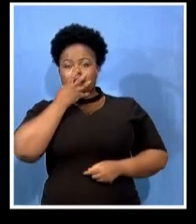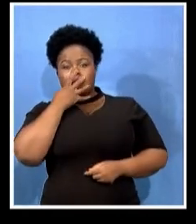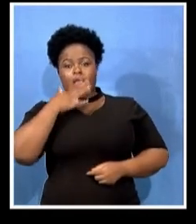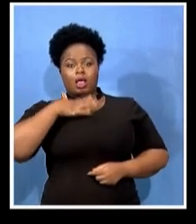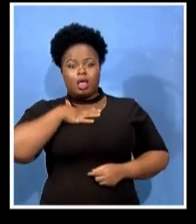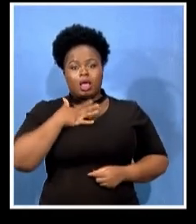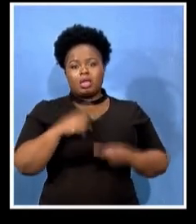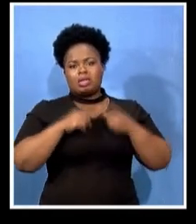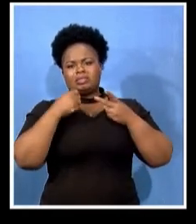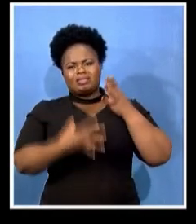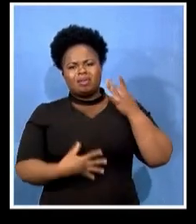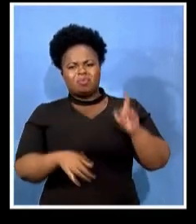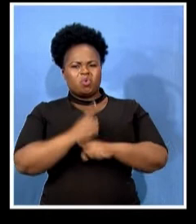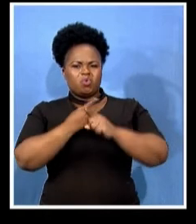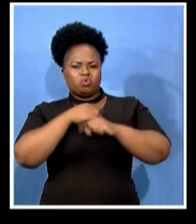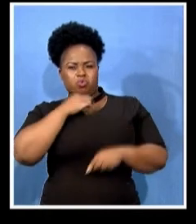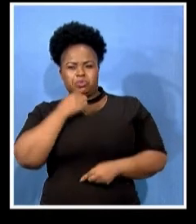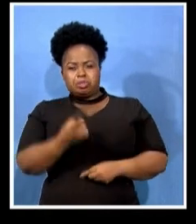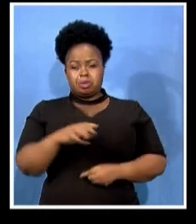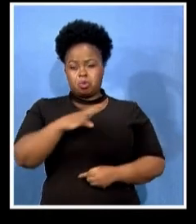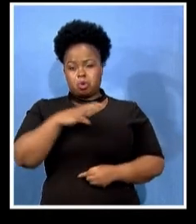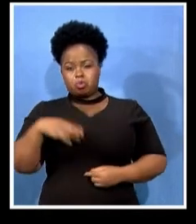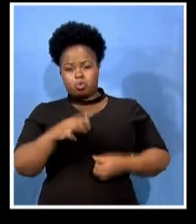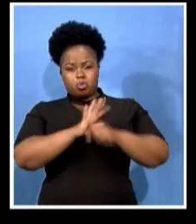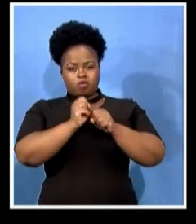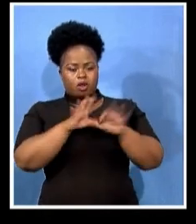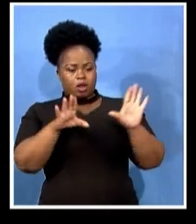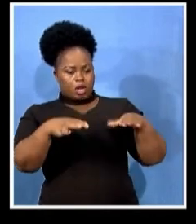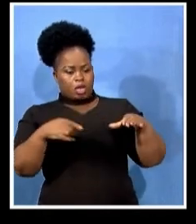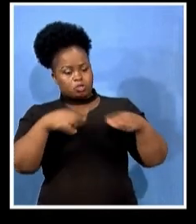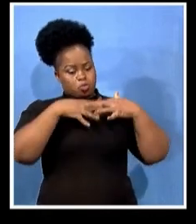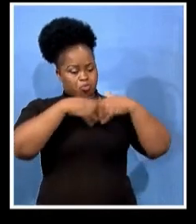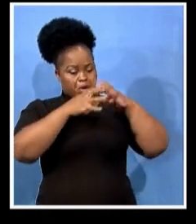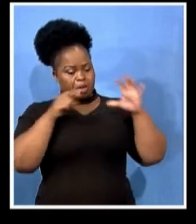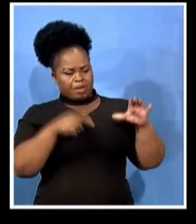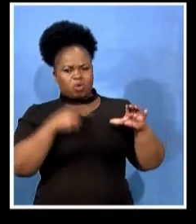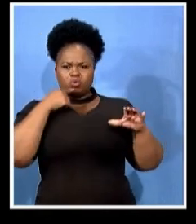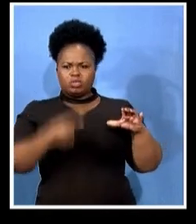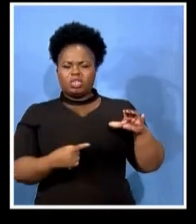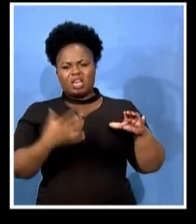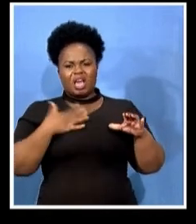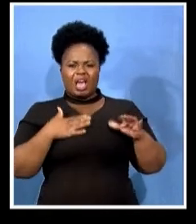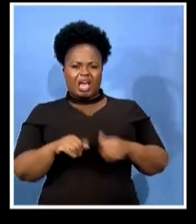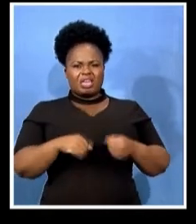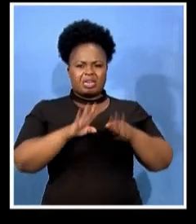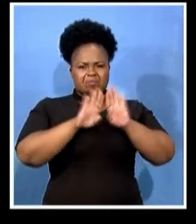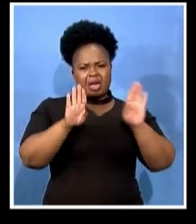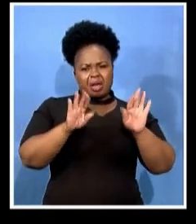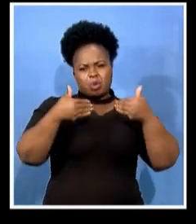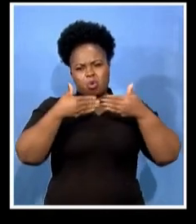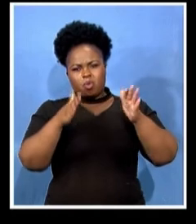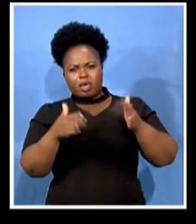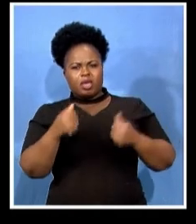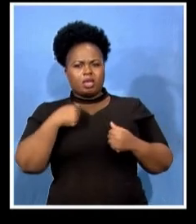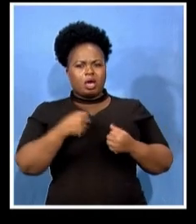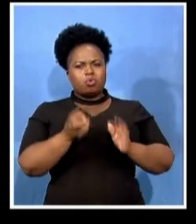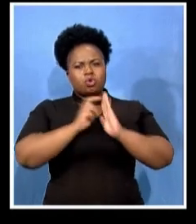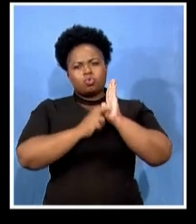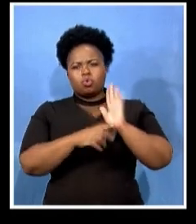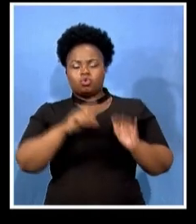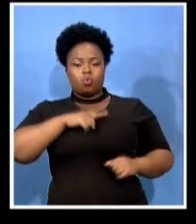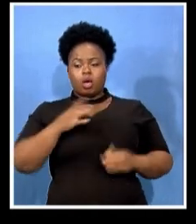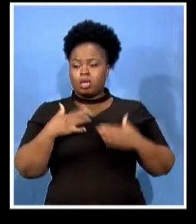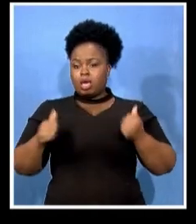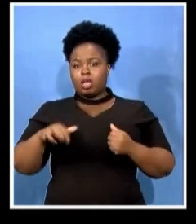for COVID-19 that they can lower the restrictions and the lockdown regulations because health facilities are ready, only to find that